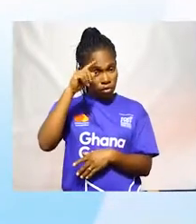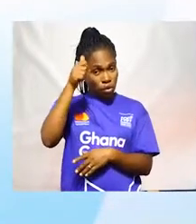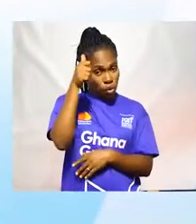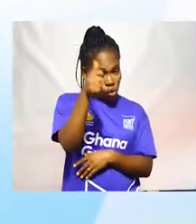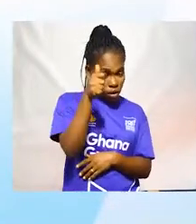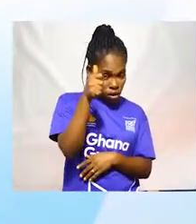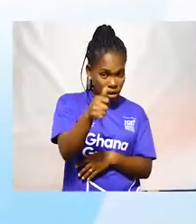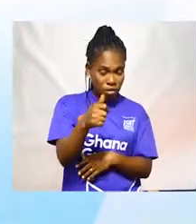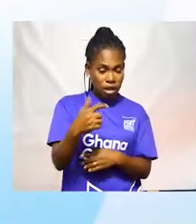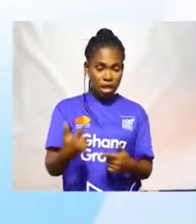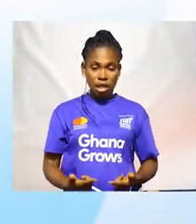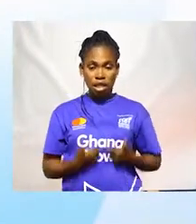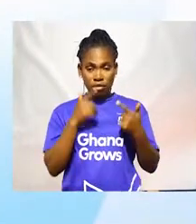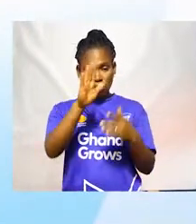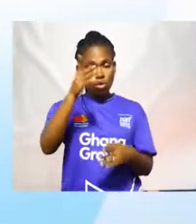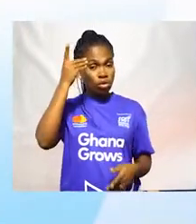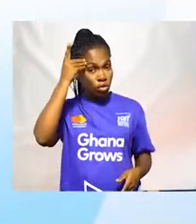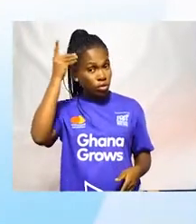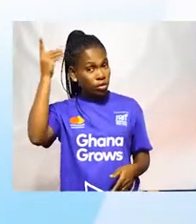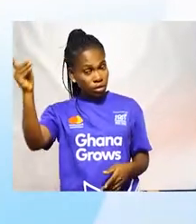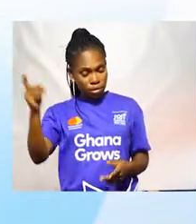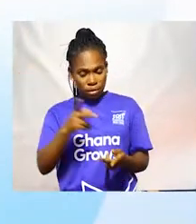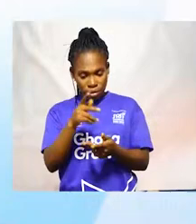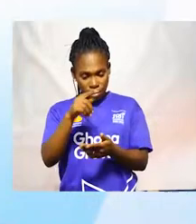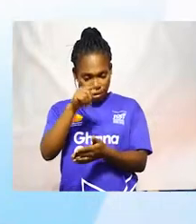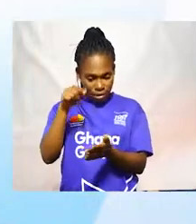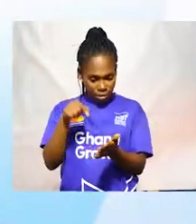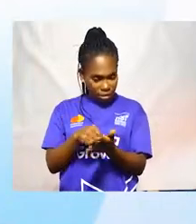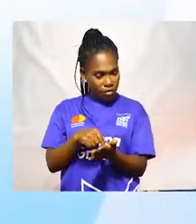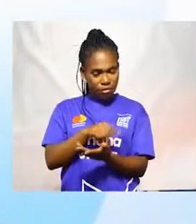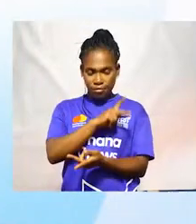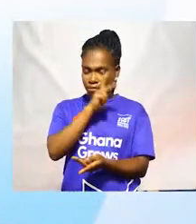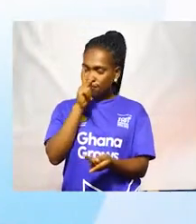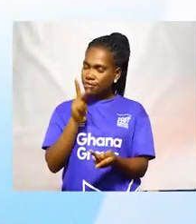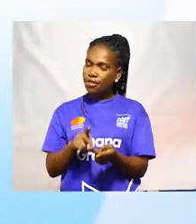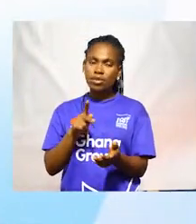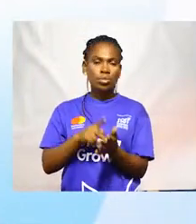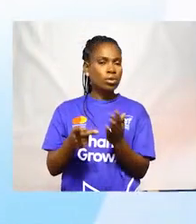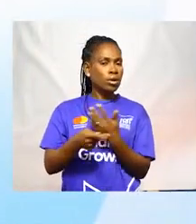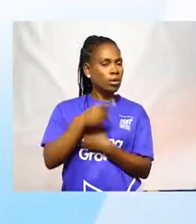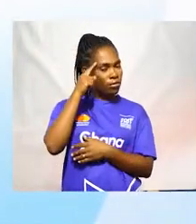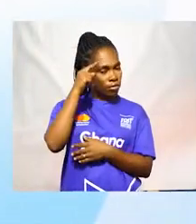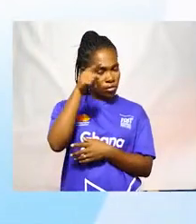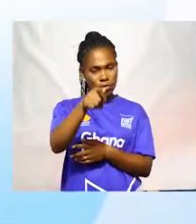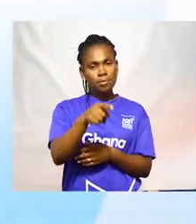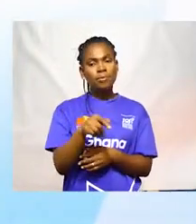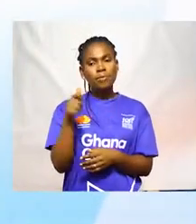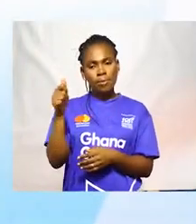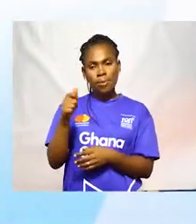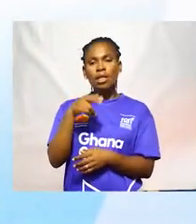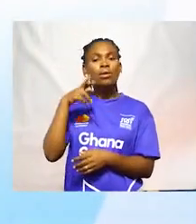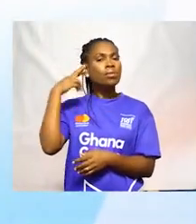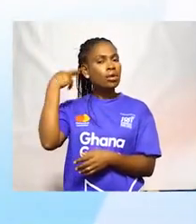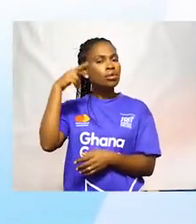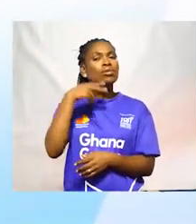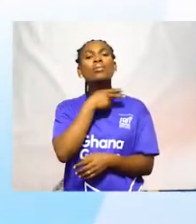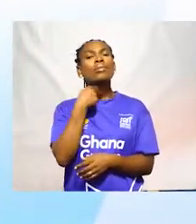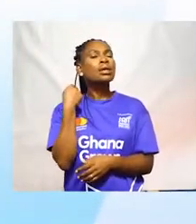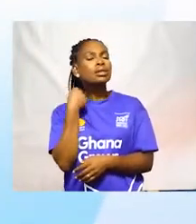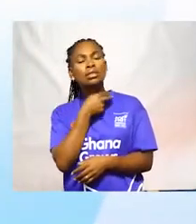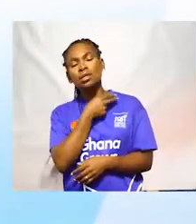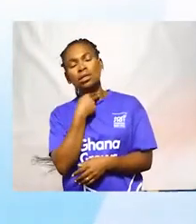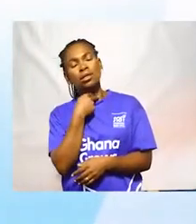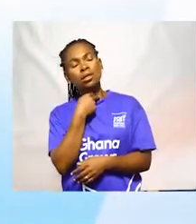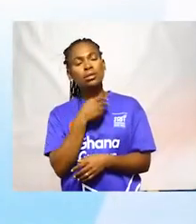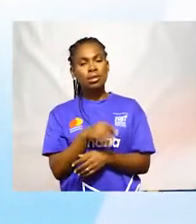and live out your dream, this is the perfect program for you. My guest, Pastor Mawuli Tsikata, he's a radio pastor at CTFM, hosts This Is Your